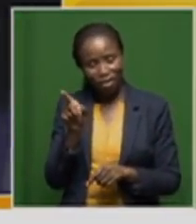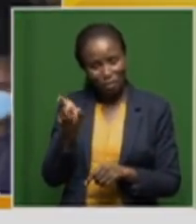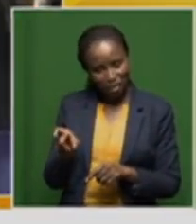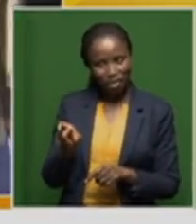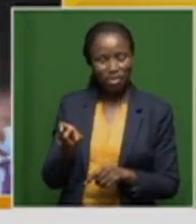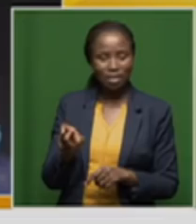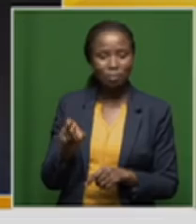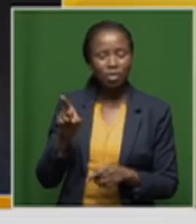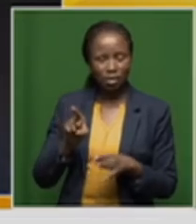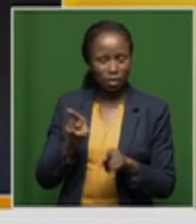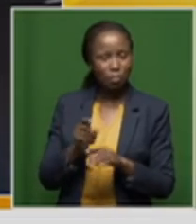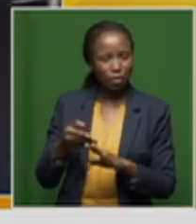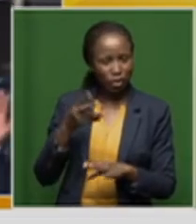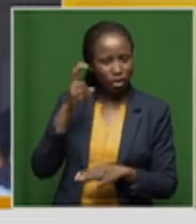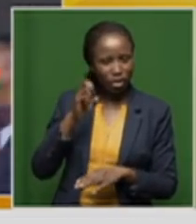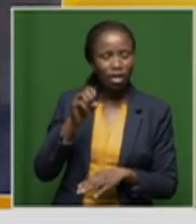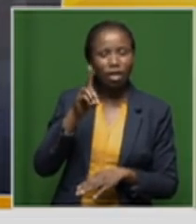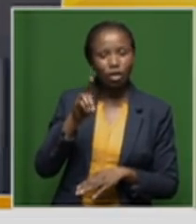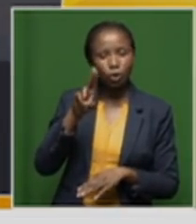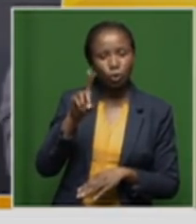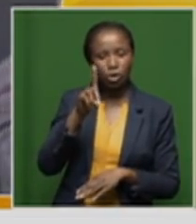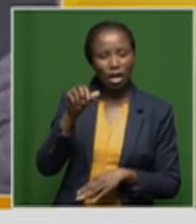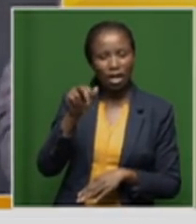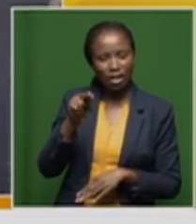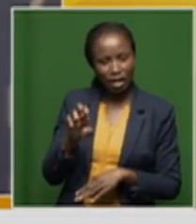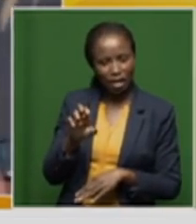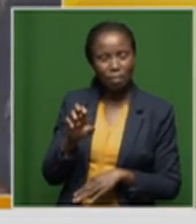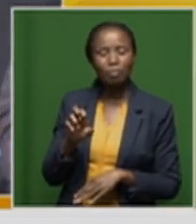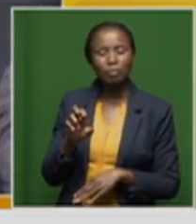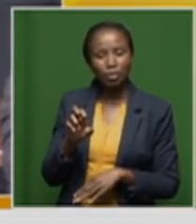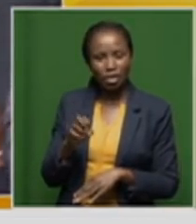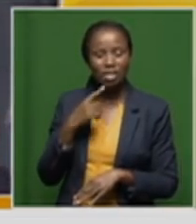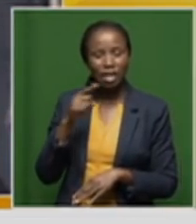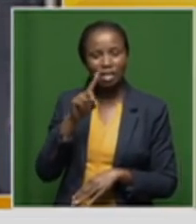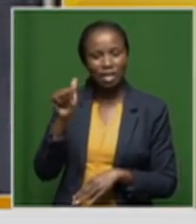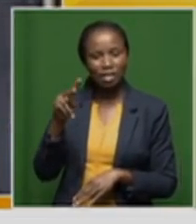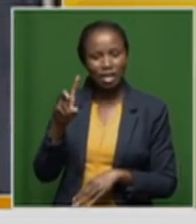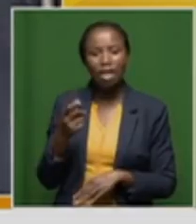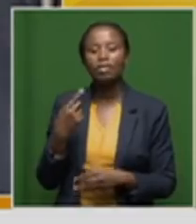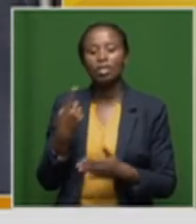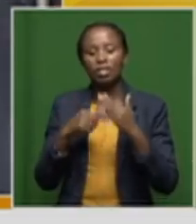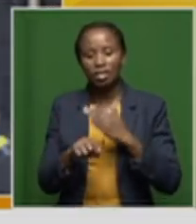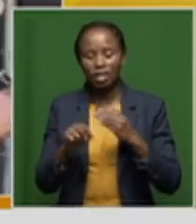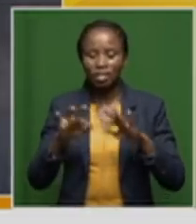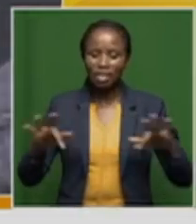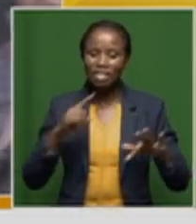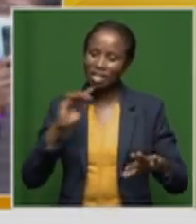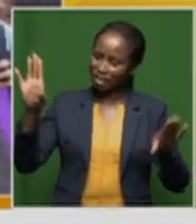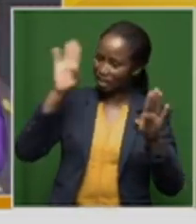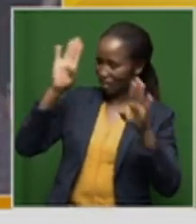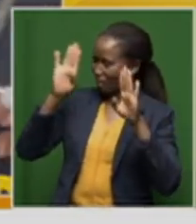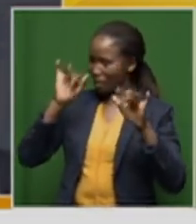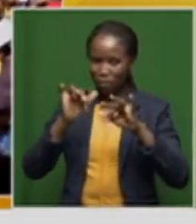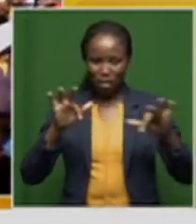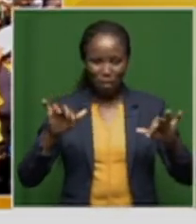you were here, Samgele, speaking to Duduzane Zuma when he was coming out. In fact, Zandile Gumede went to the stage and greeted the supporters who had gathered.